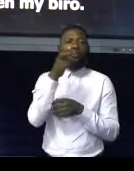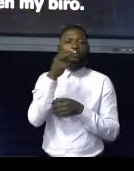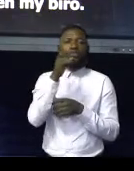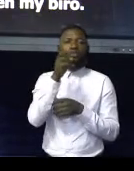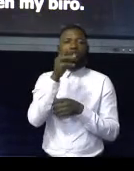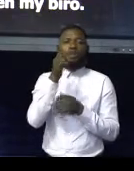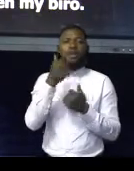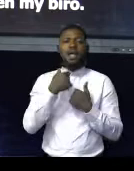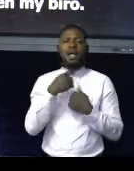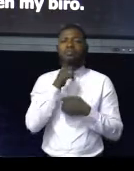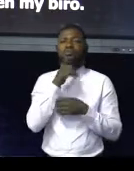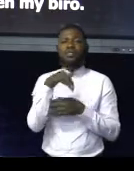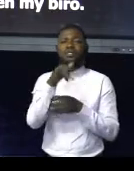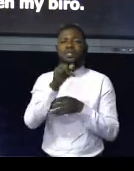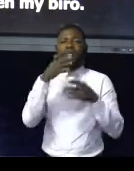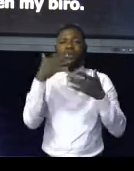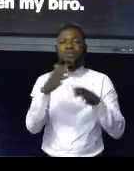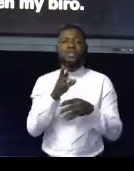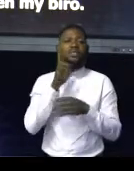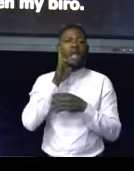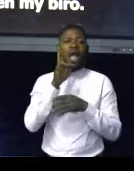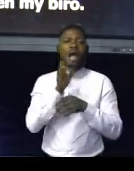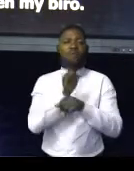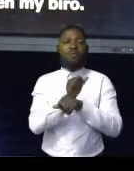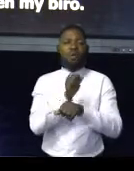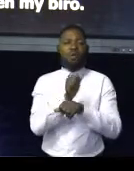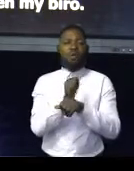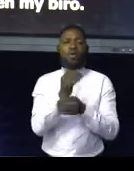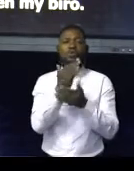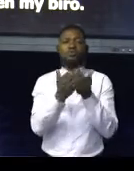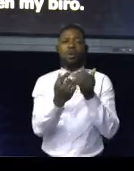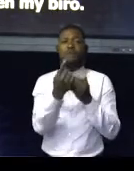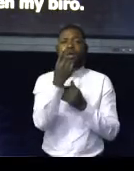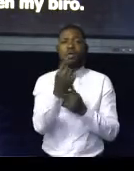Chioma has not yet finished her work.